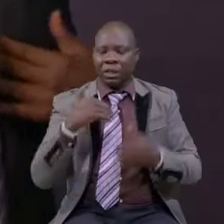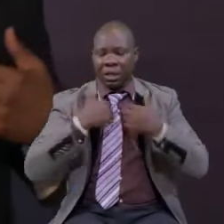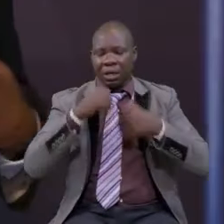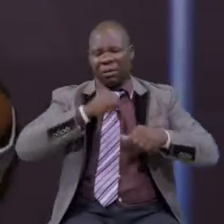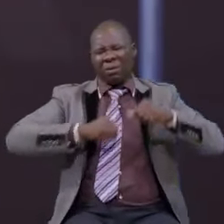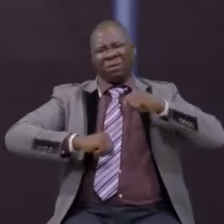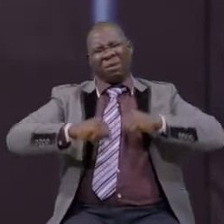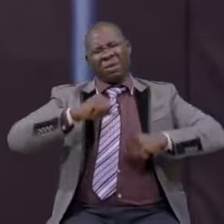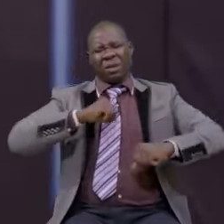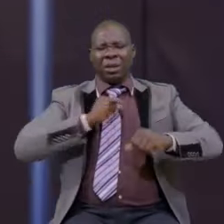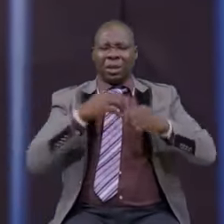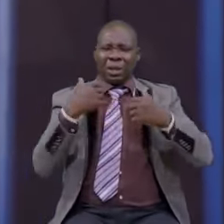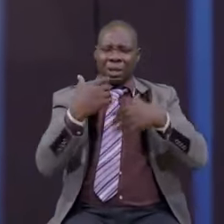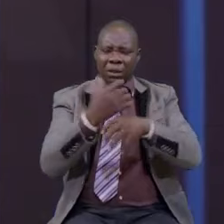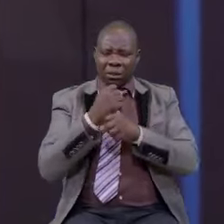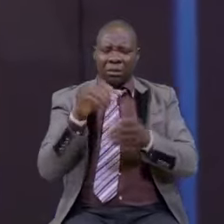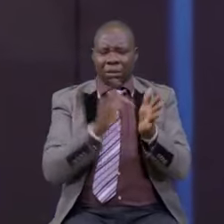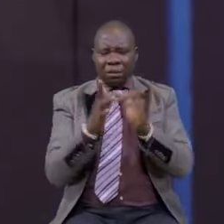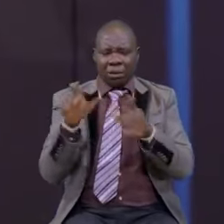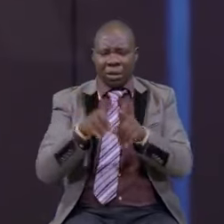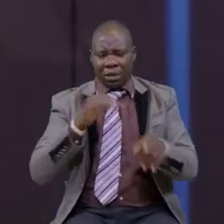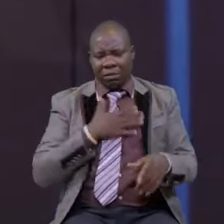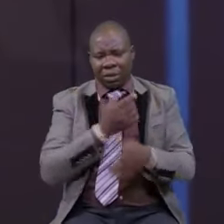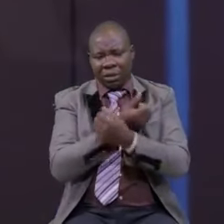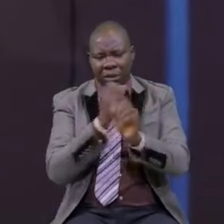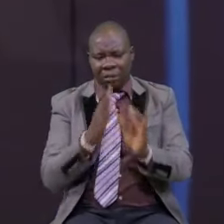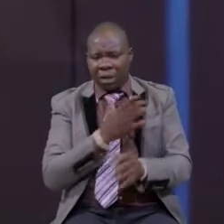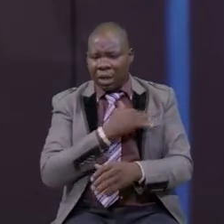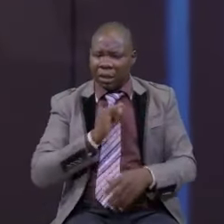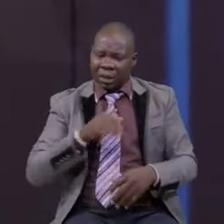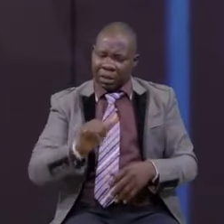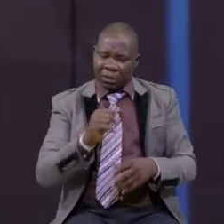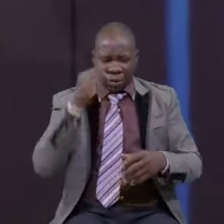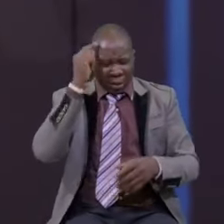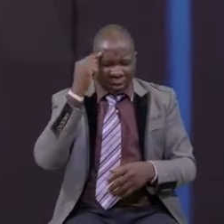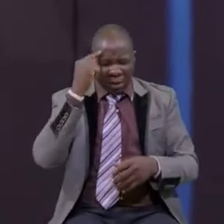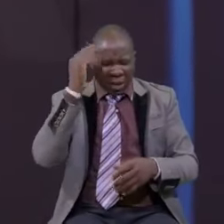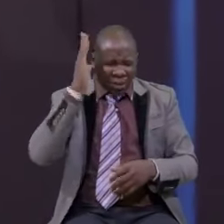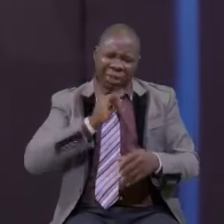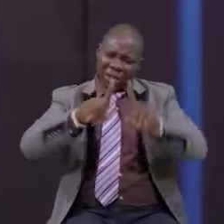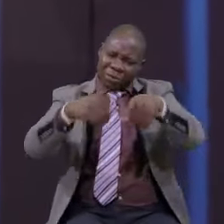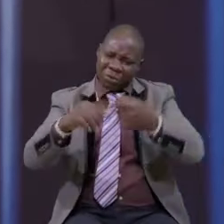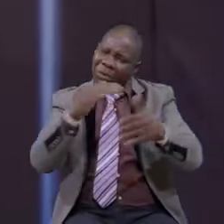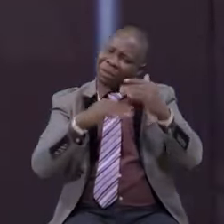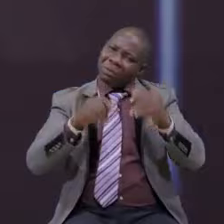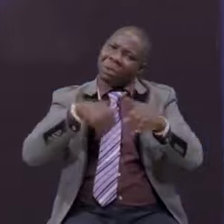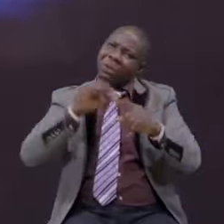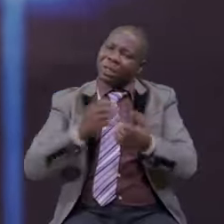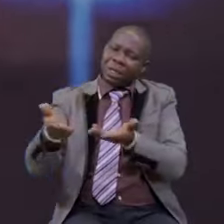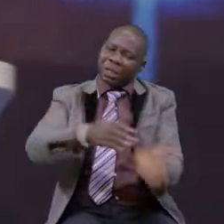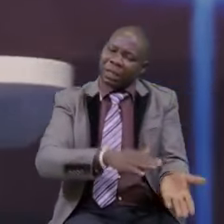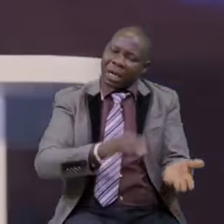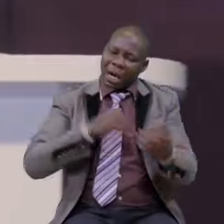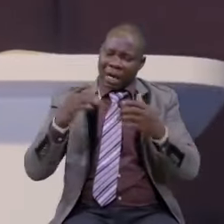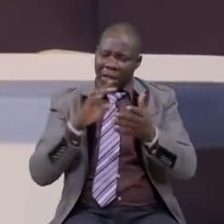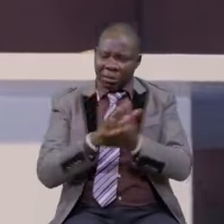received Jesus as my Savior, and I'm still thinking, can I get to heaven when I die? I've believed on the Lord.